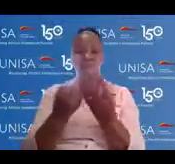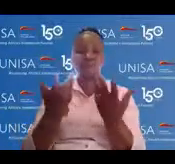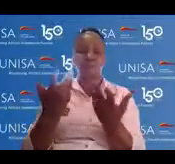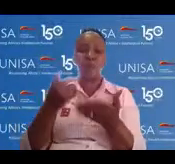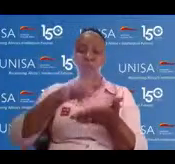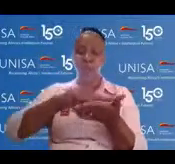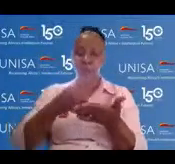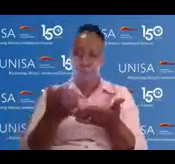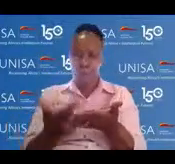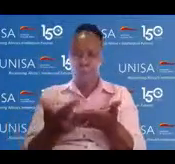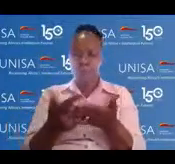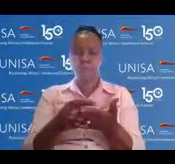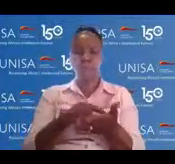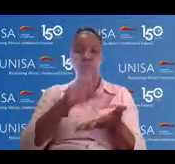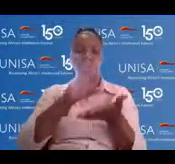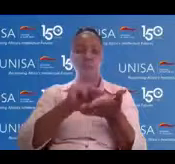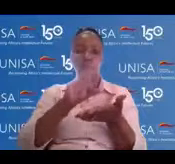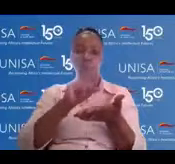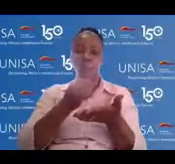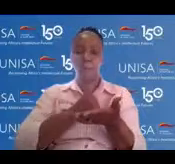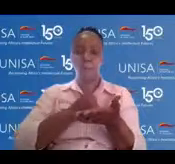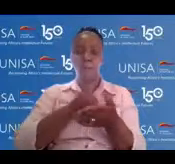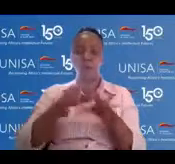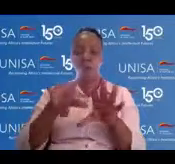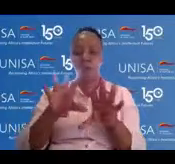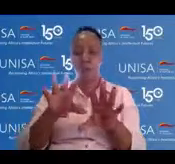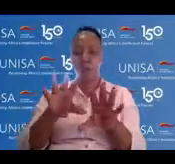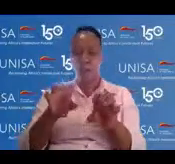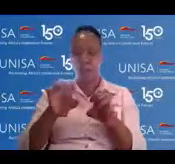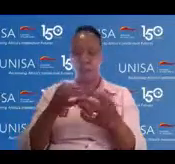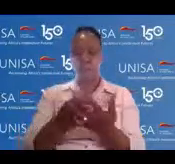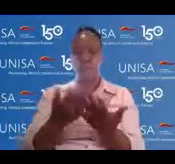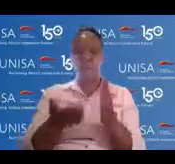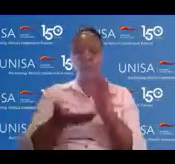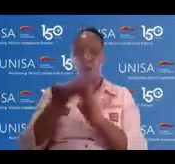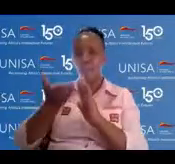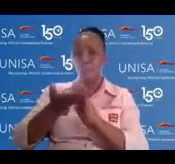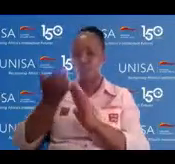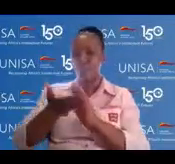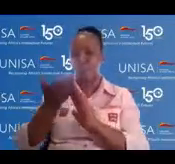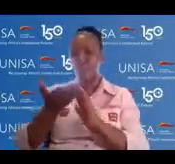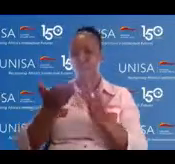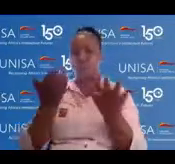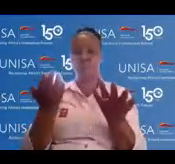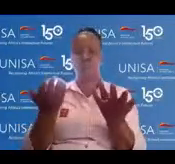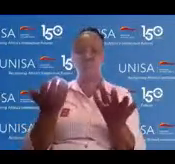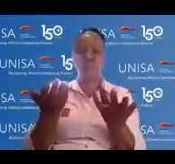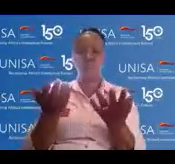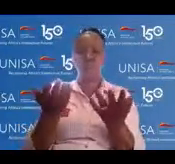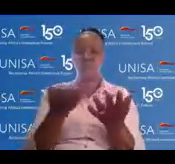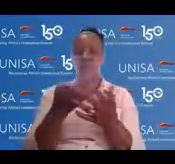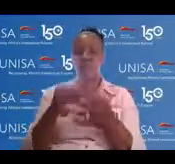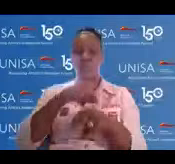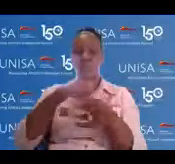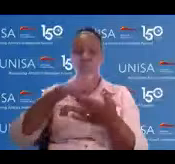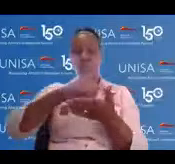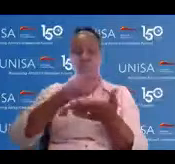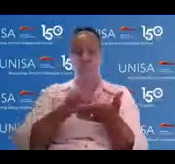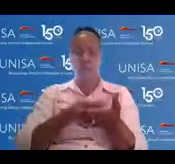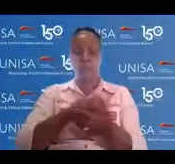download myExams and upload. And while you're using the app, but you can also use the app on its own as